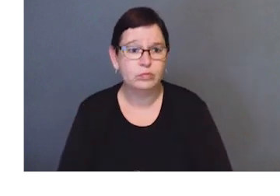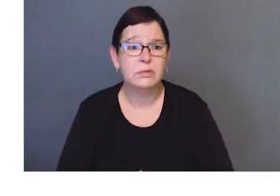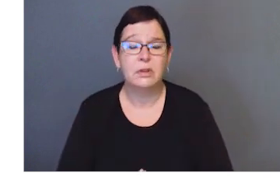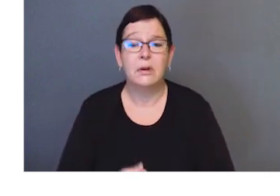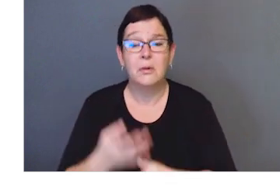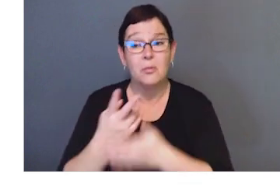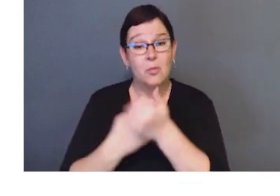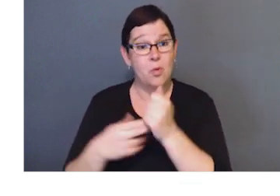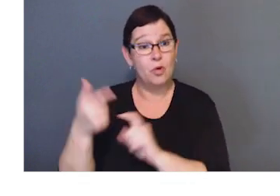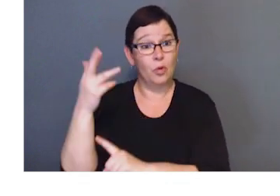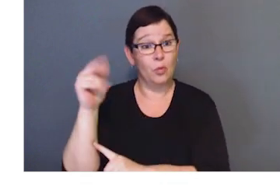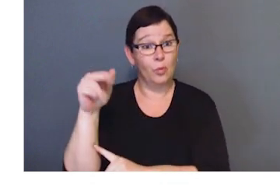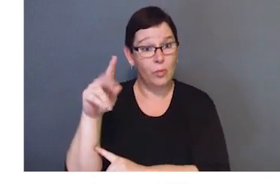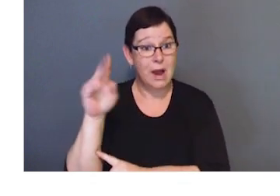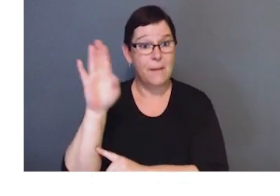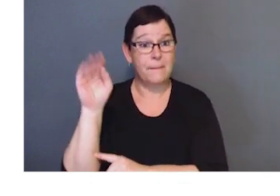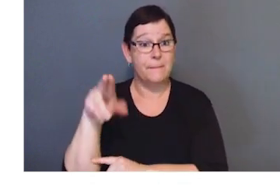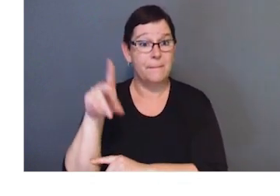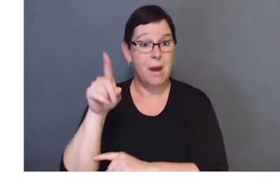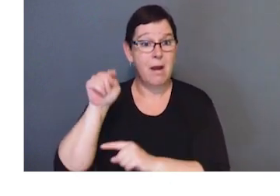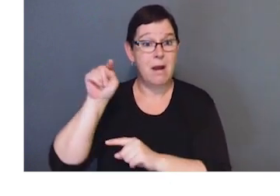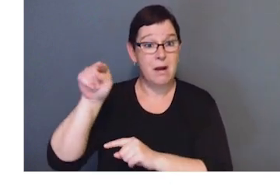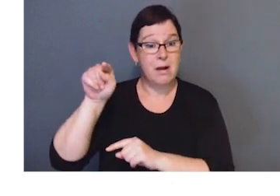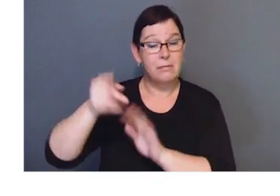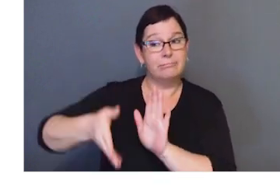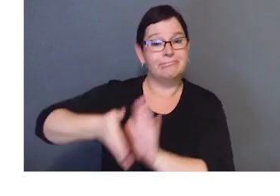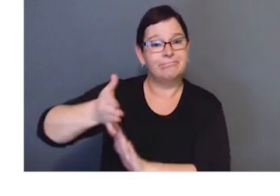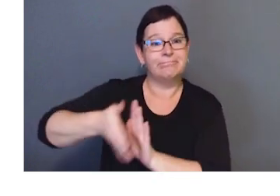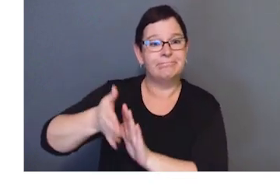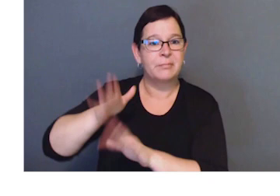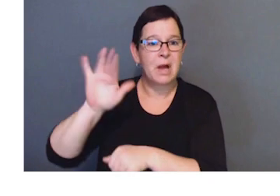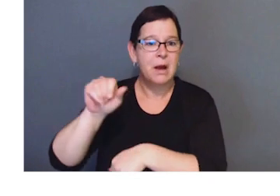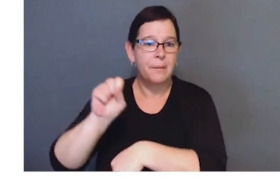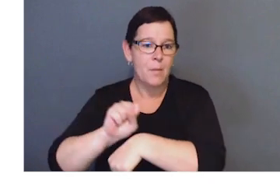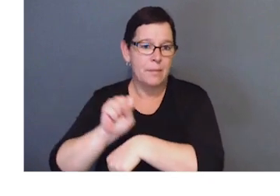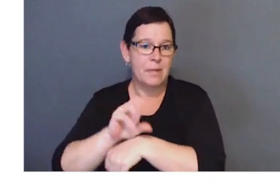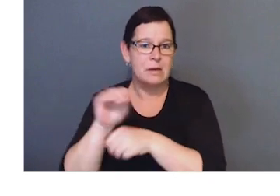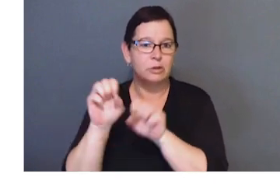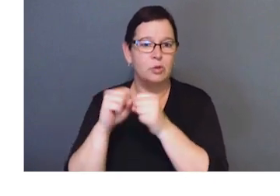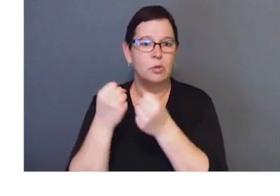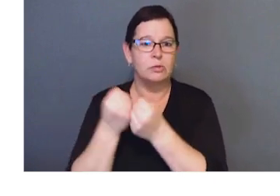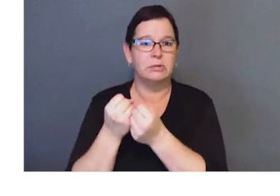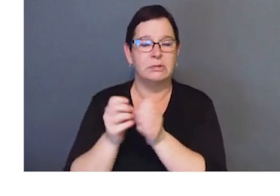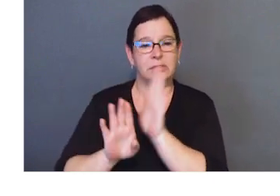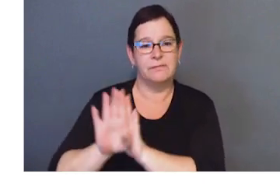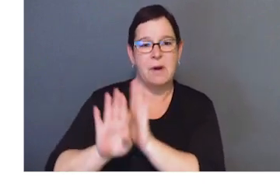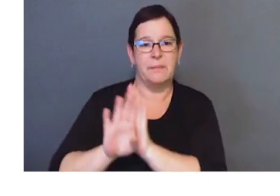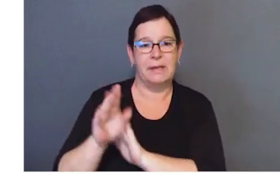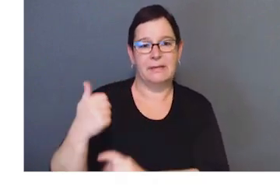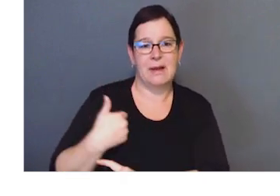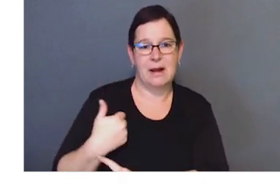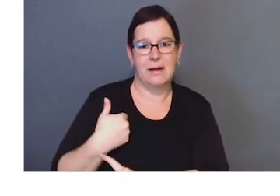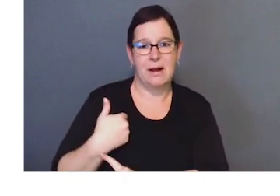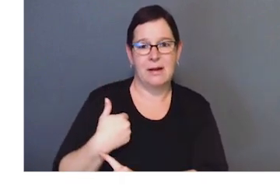Canada. For more information on RDSPs, visit the web address shown on your screen.